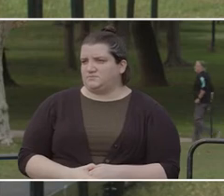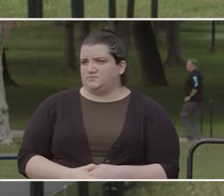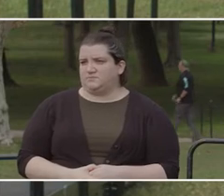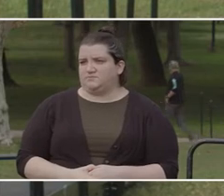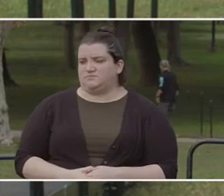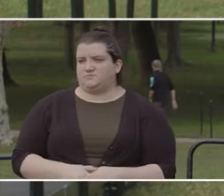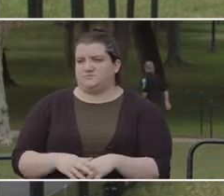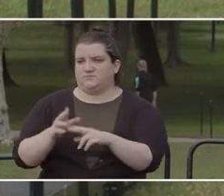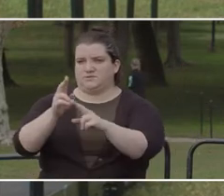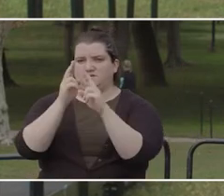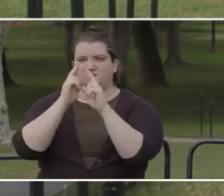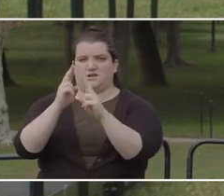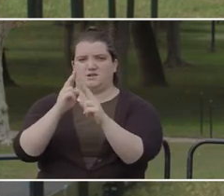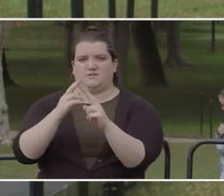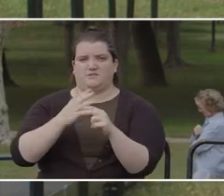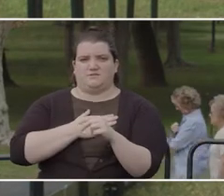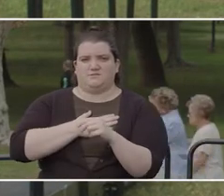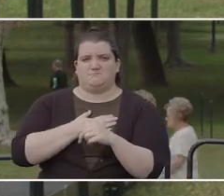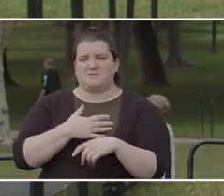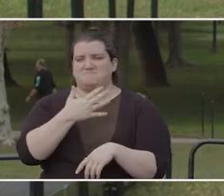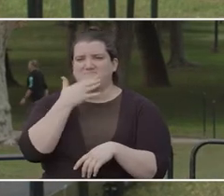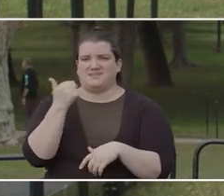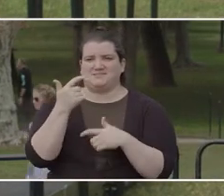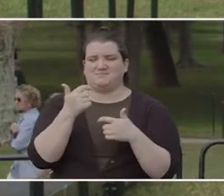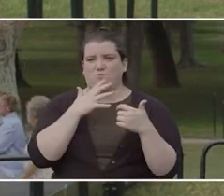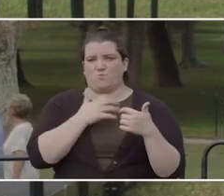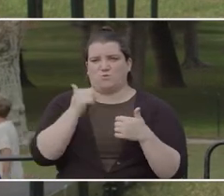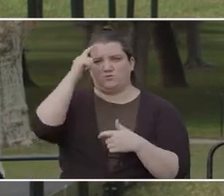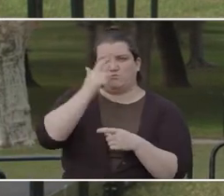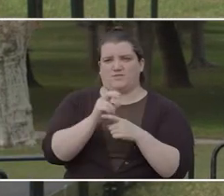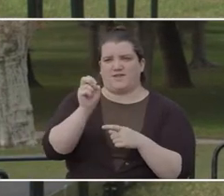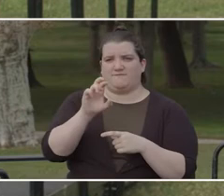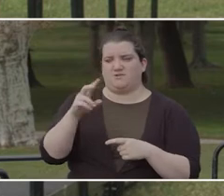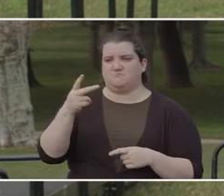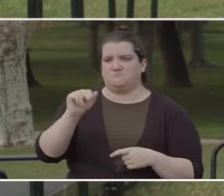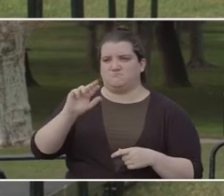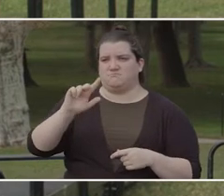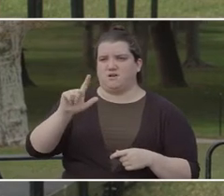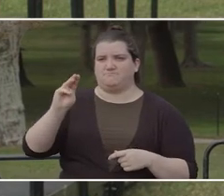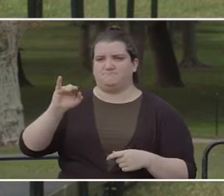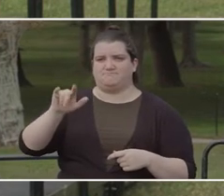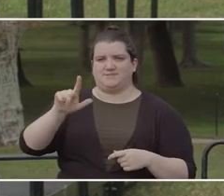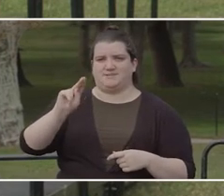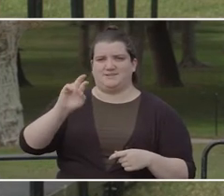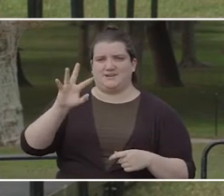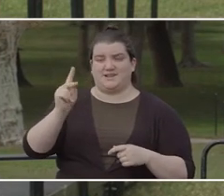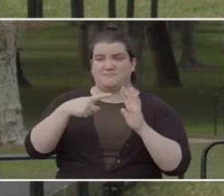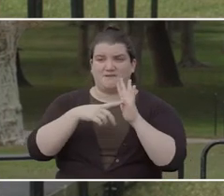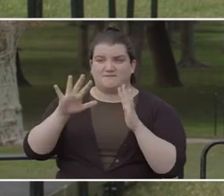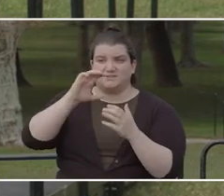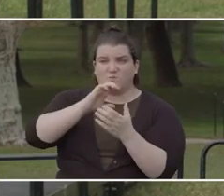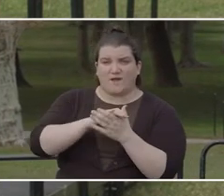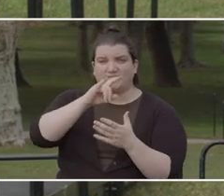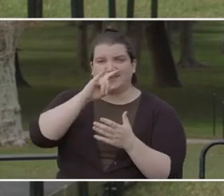In honor of my best big brother ever, Paul Jerome Melnick, and on behalf of his wife and kids